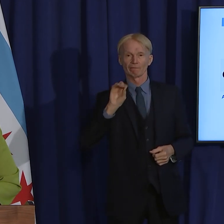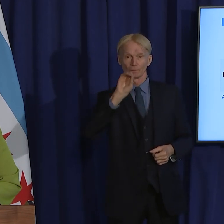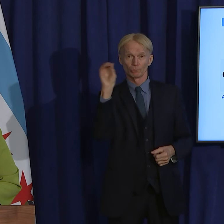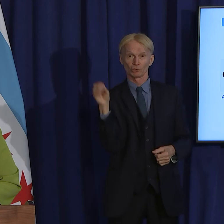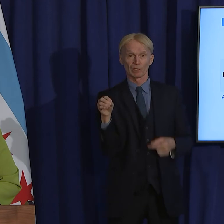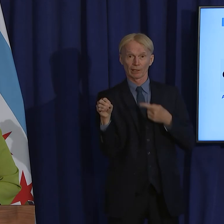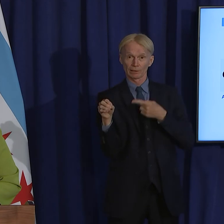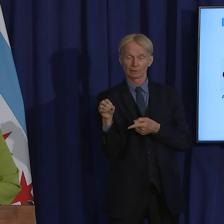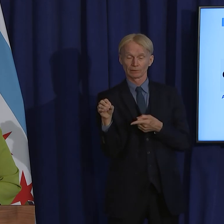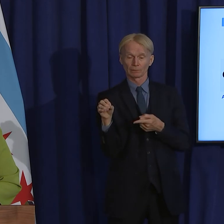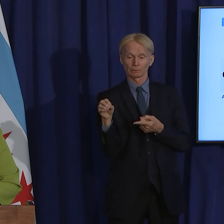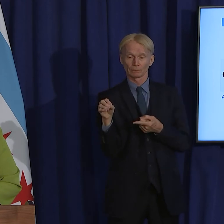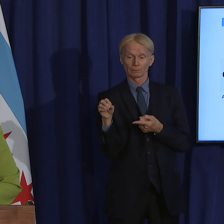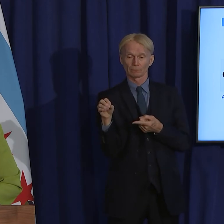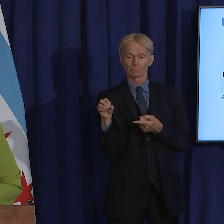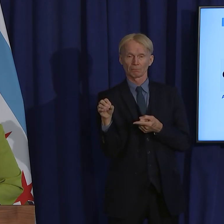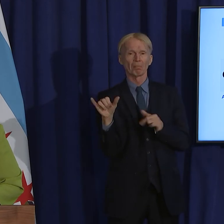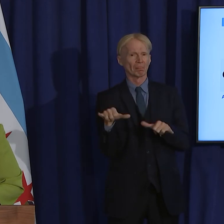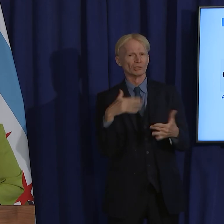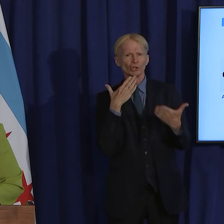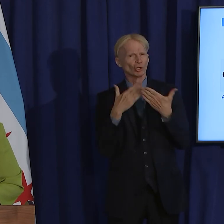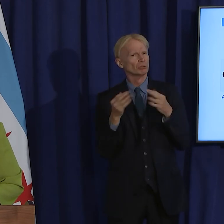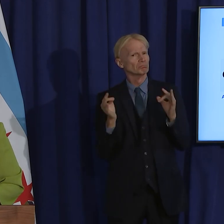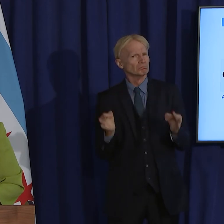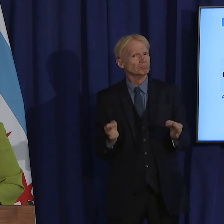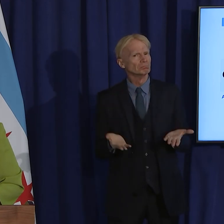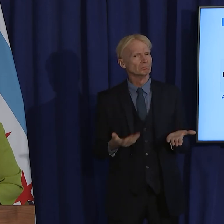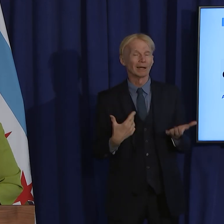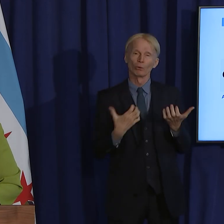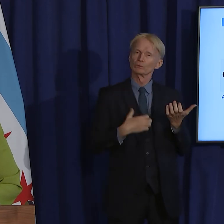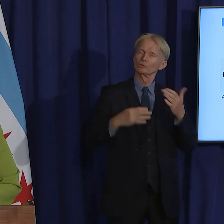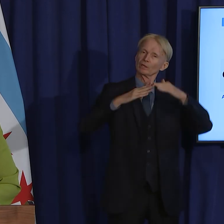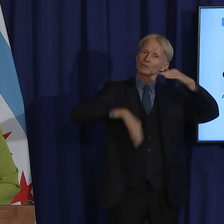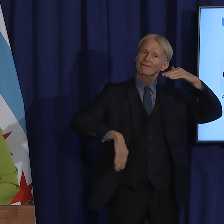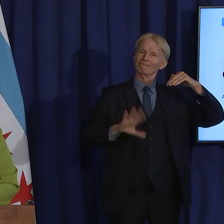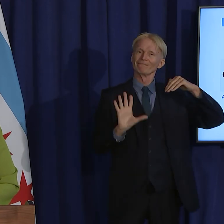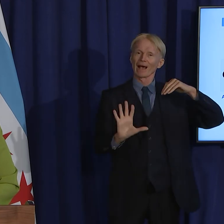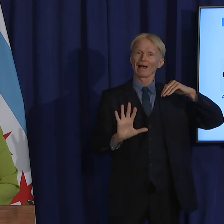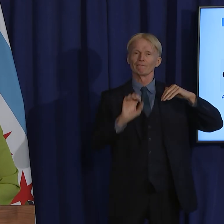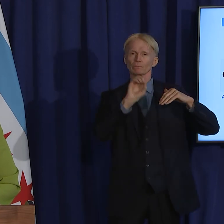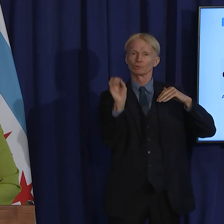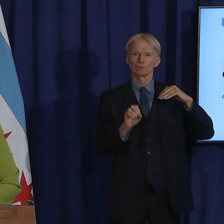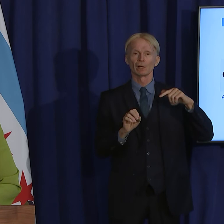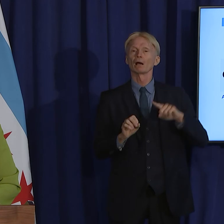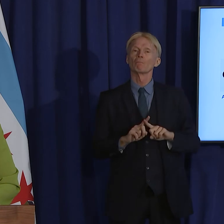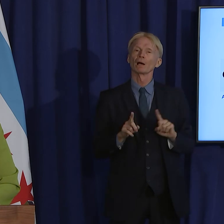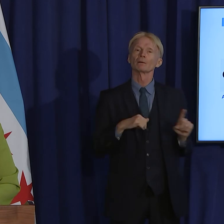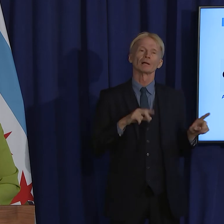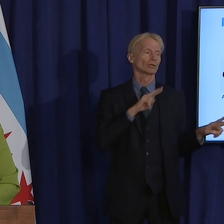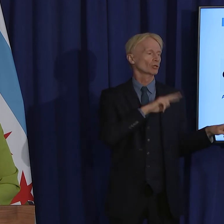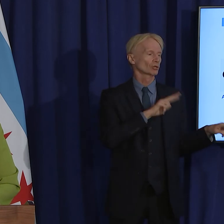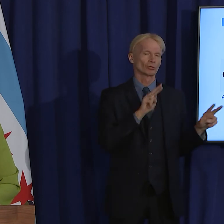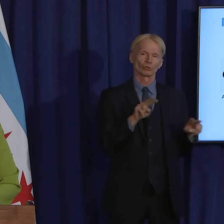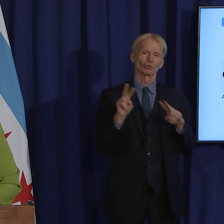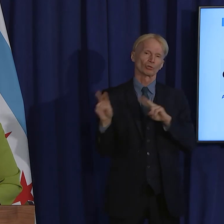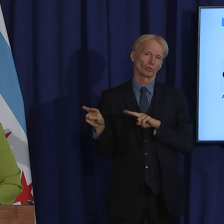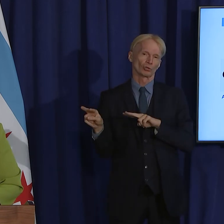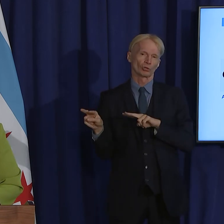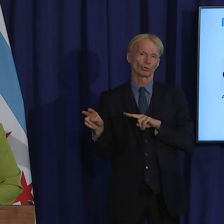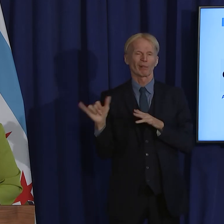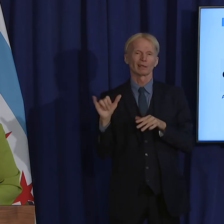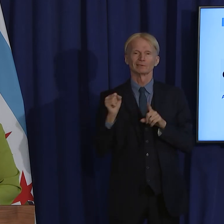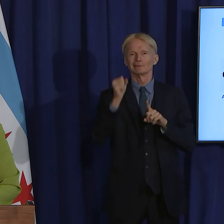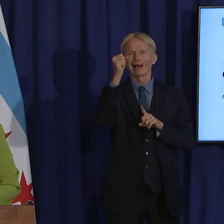5.7% remains quite good. I would like to have it less than 5%, but where I look across the South,